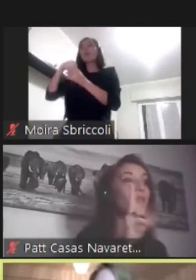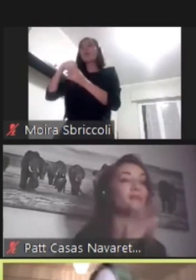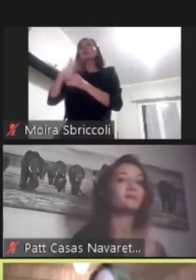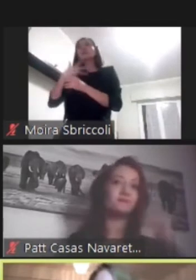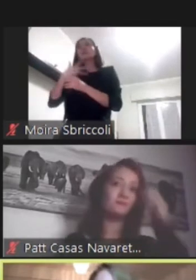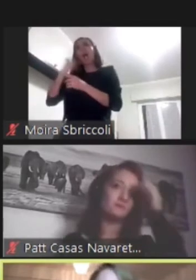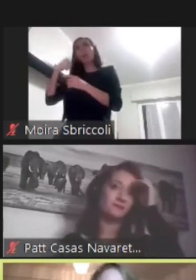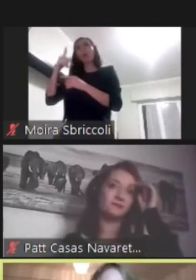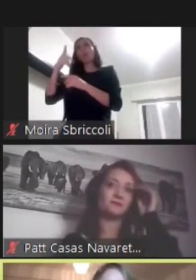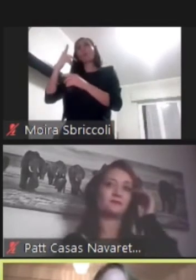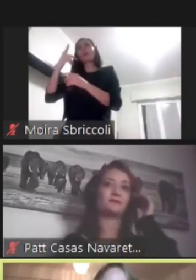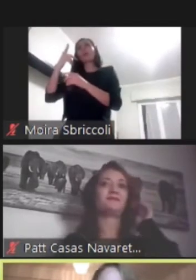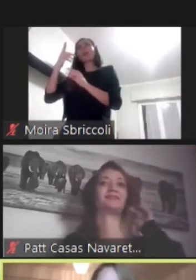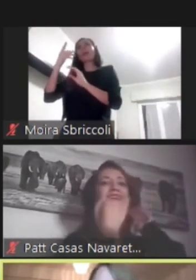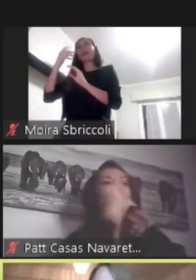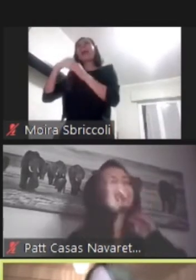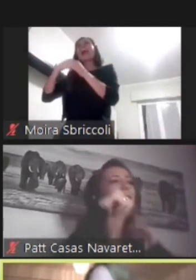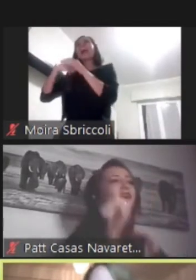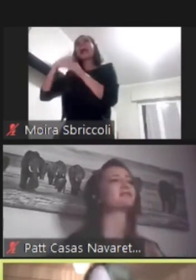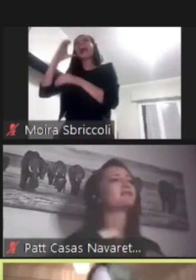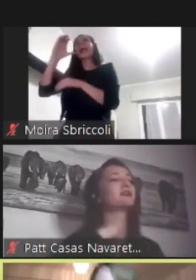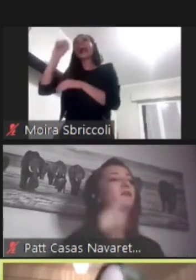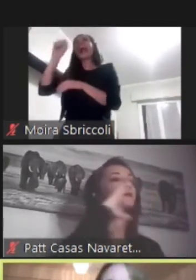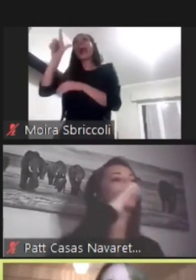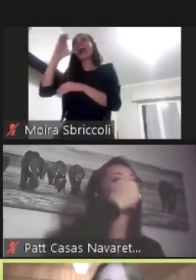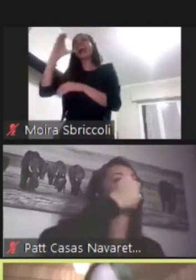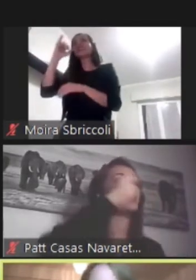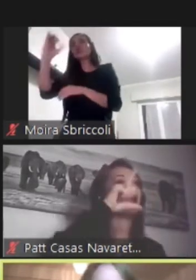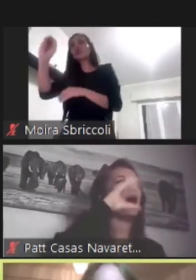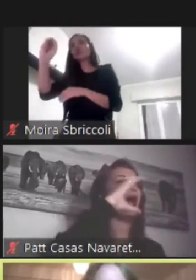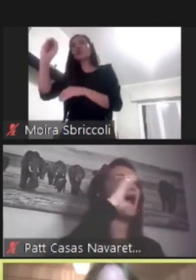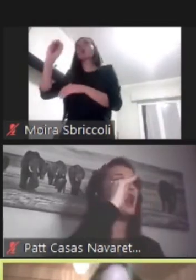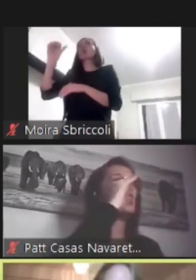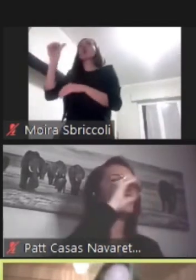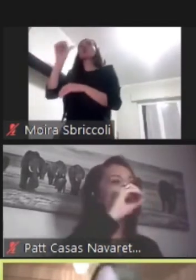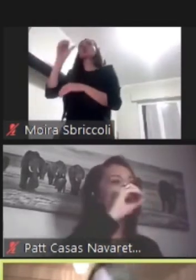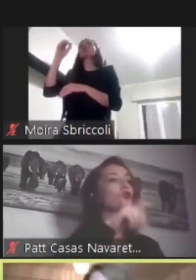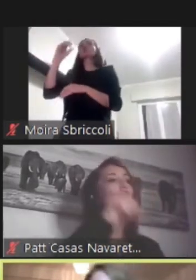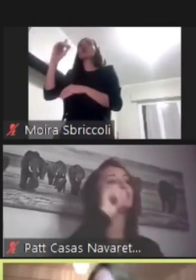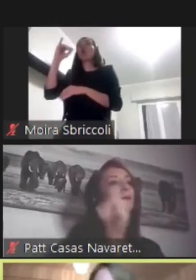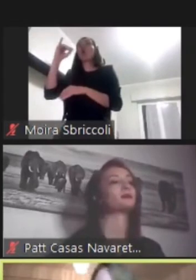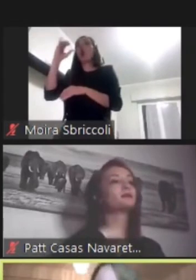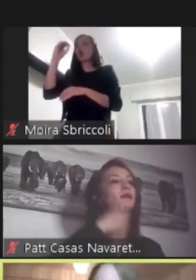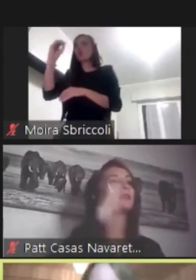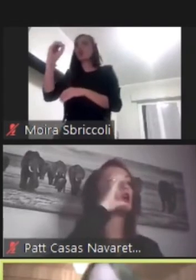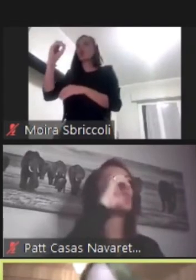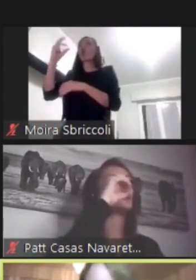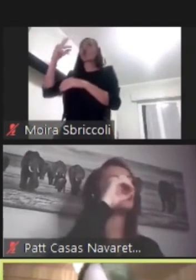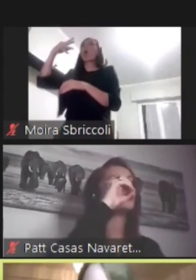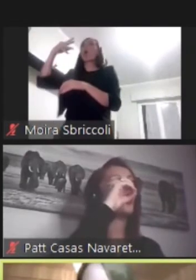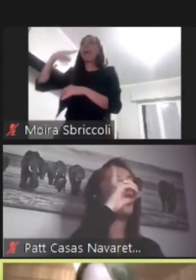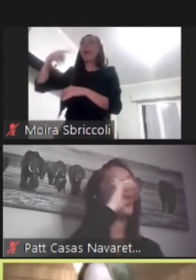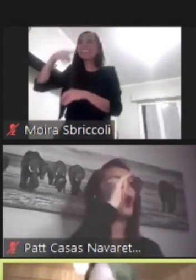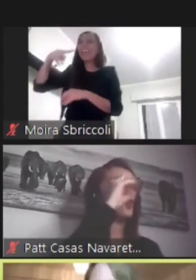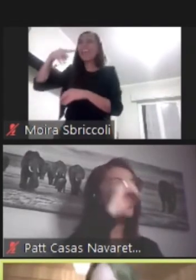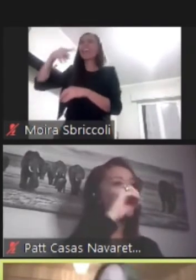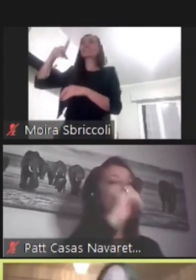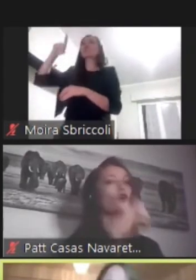chromium, sodium, selenium, magnesium, potassium, zinc. Oh my